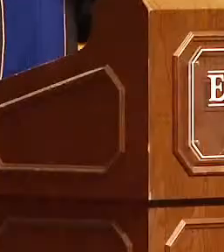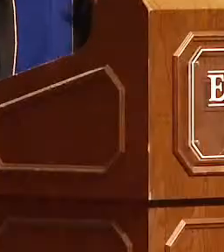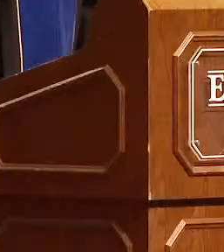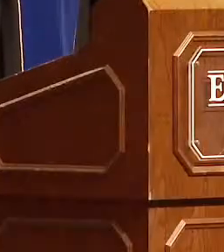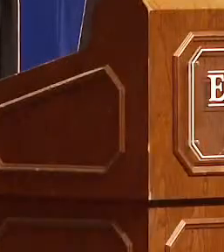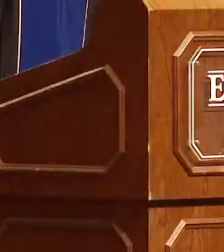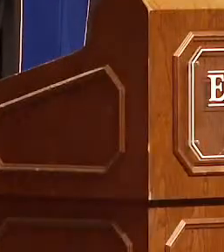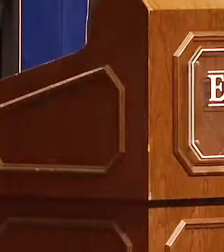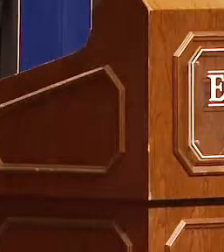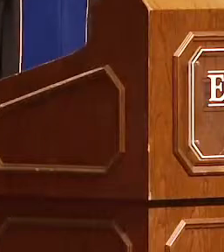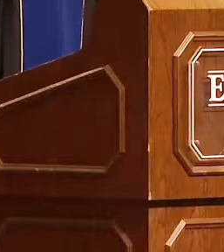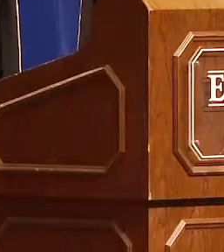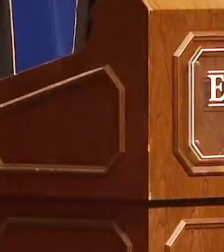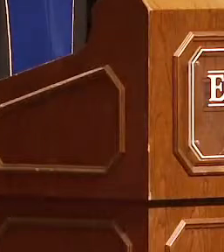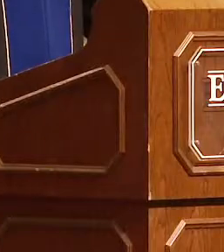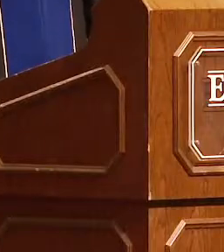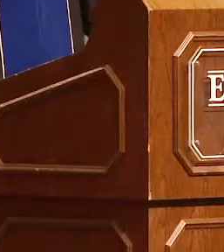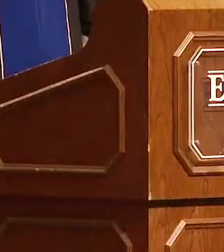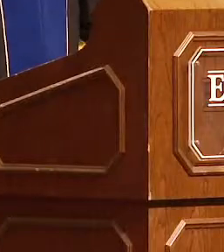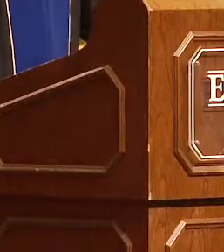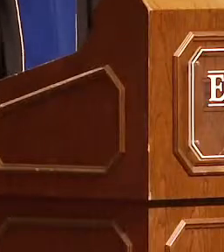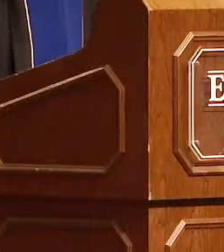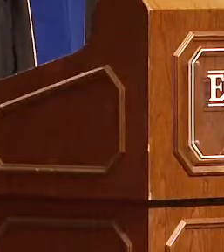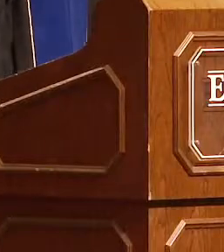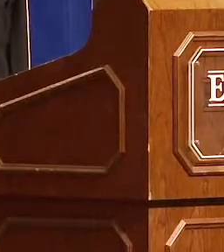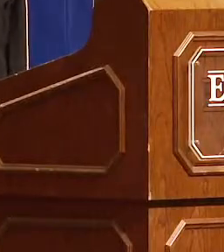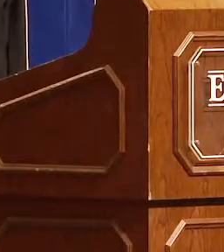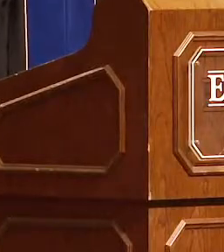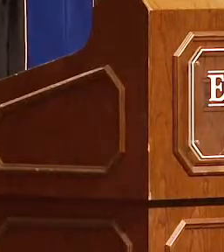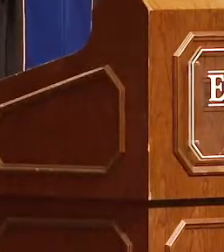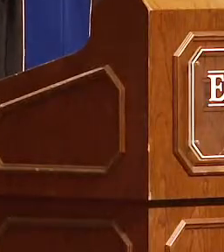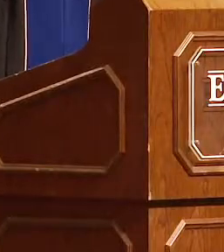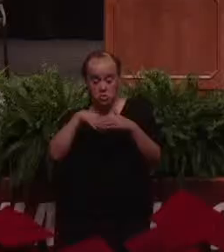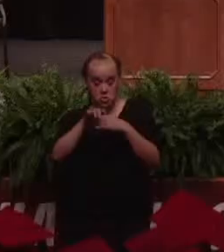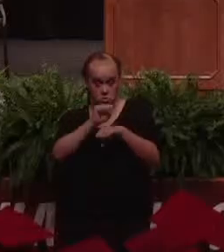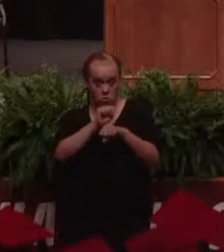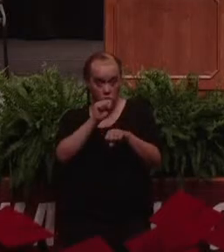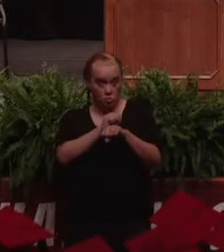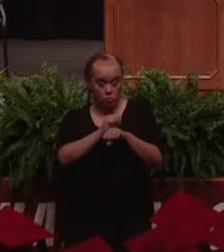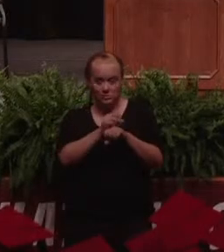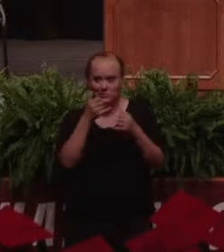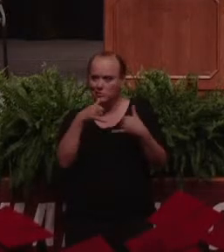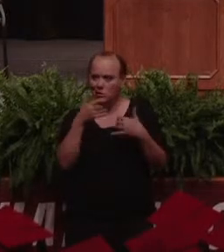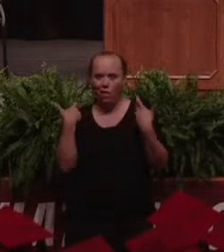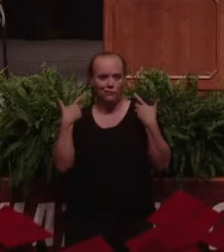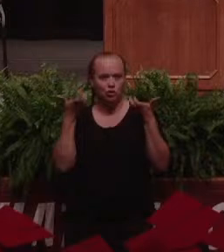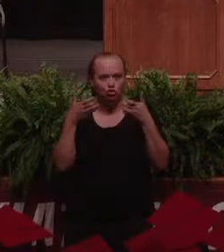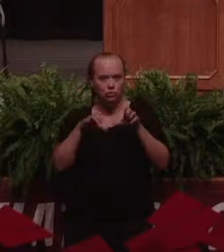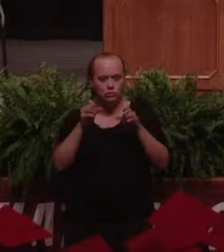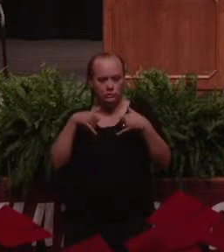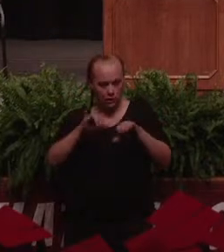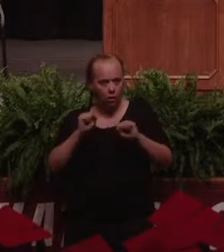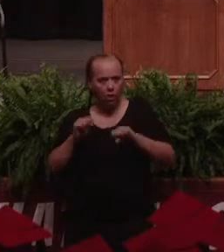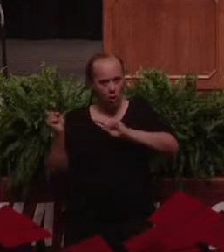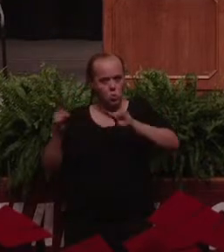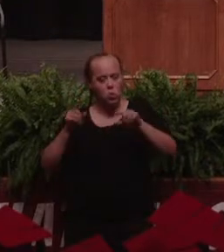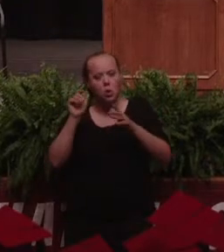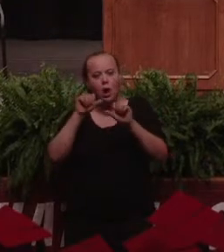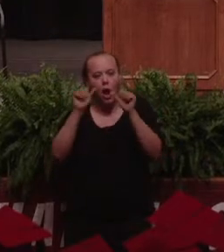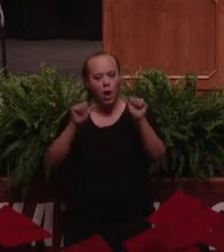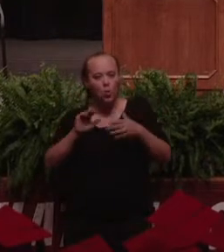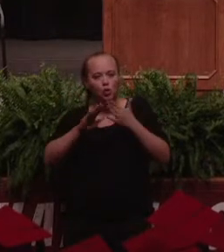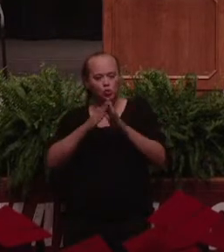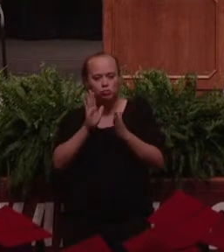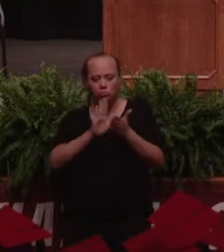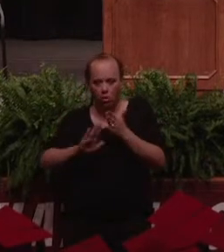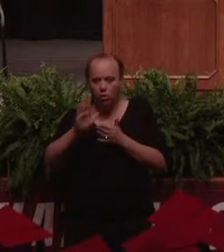This bodes well as 41% of our students entering the workforce still have the opportunity to attend an Alamo Community College